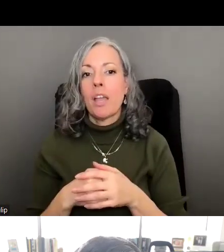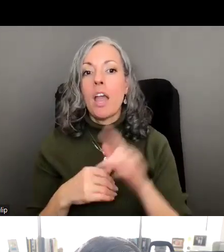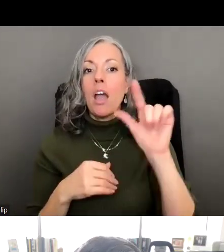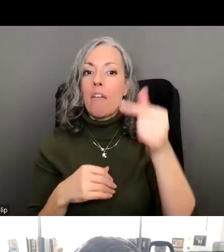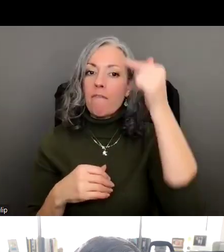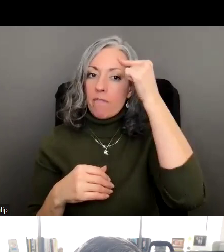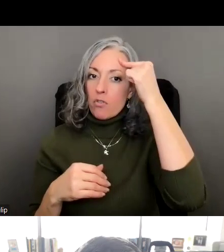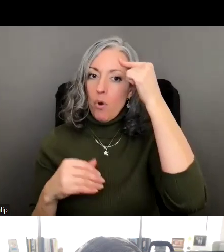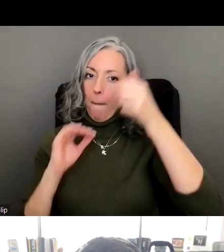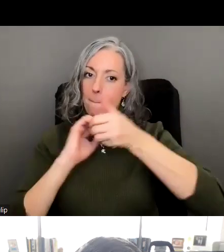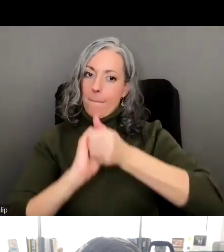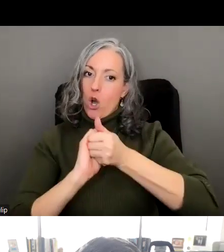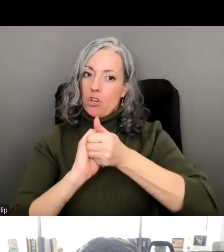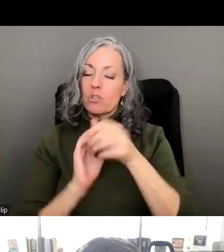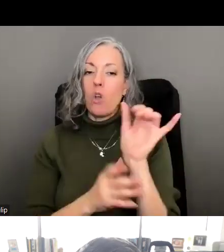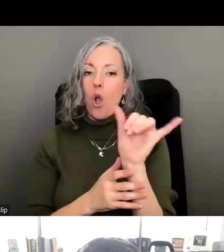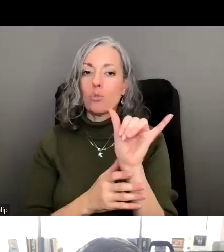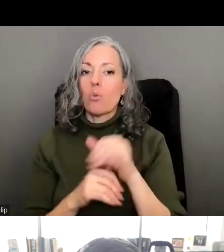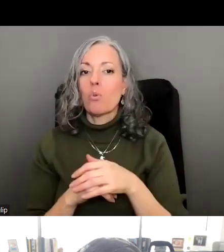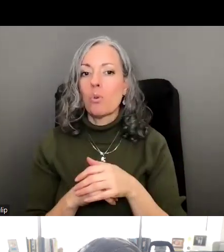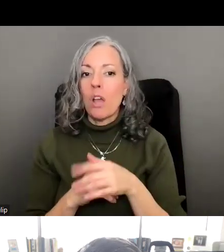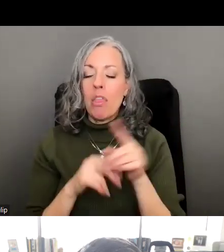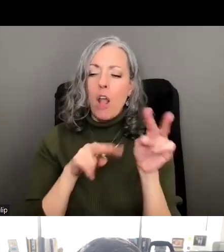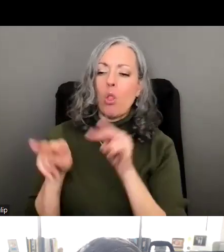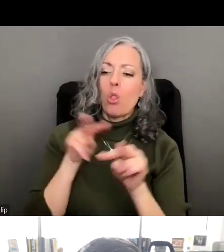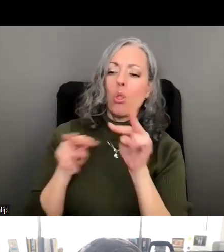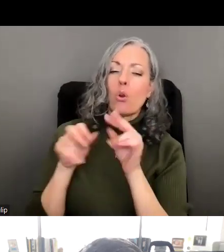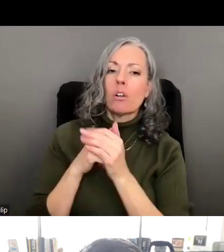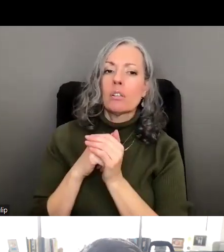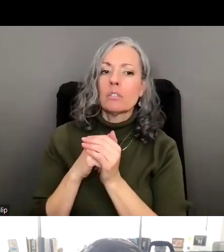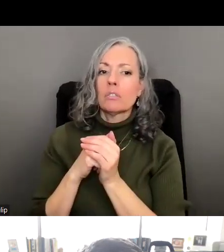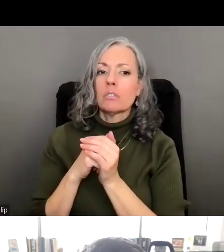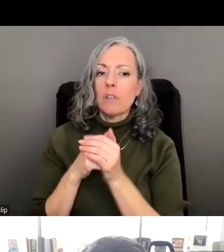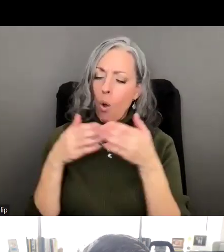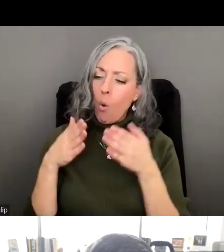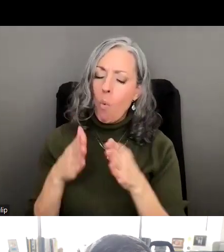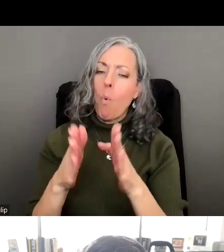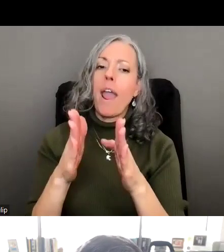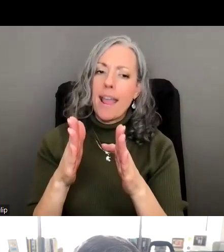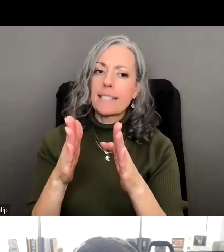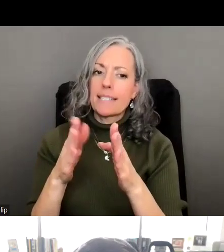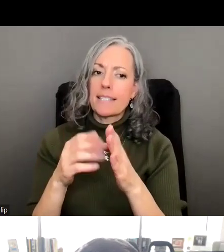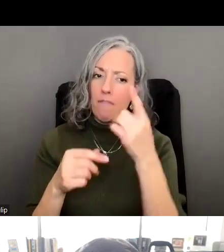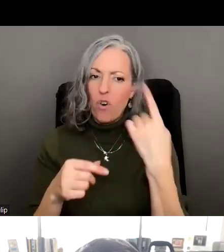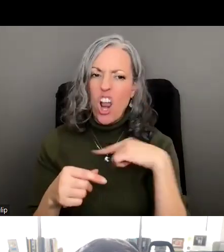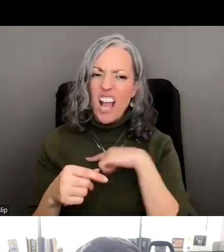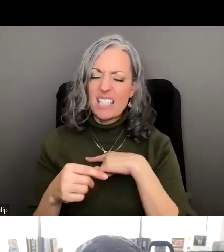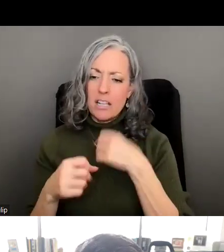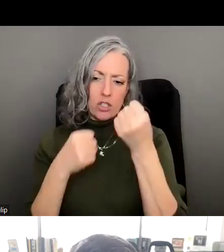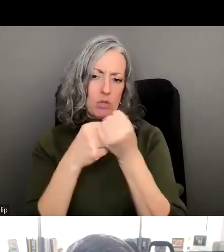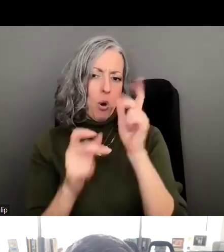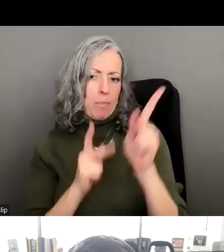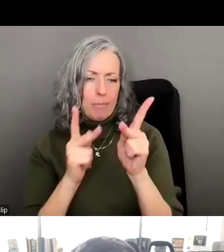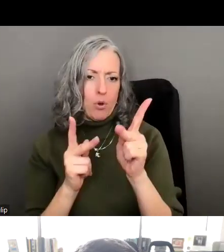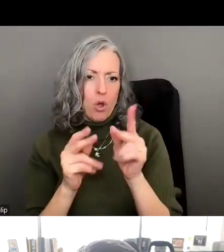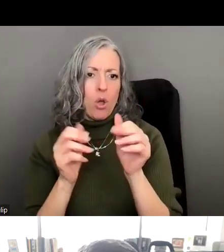partners also are looking at ways in which we serve people with the greatest